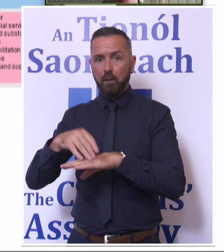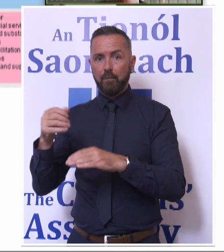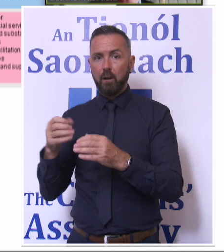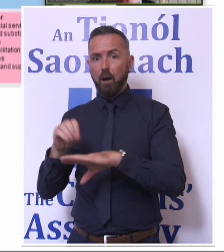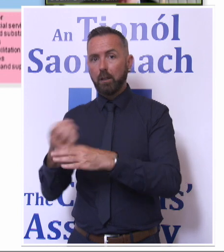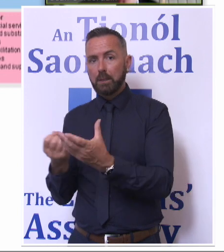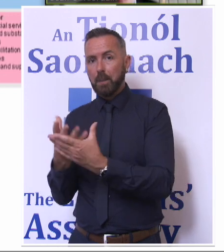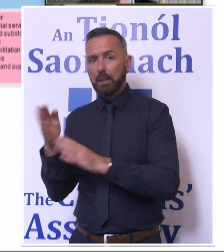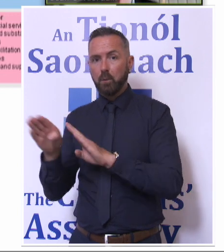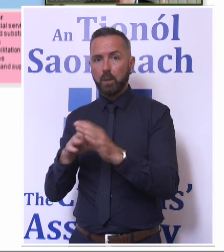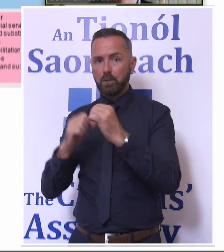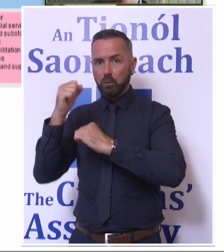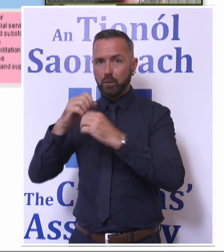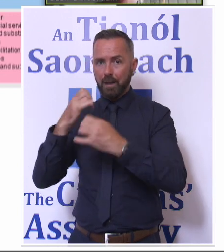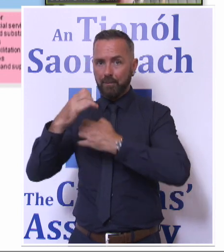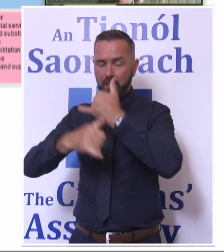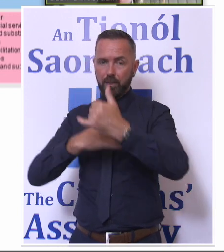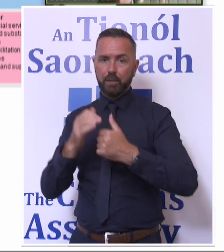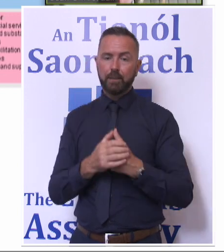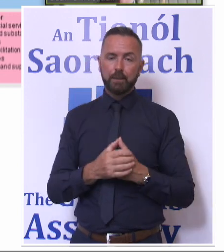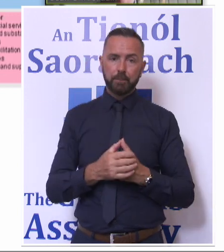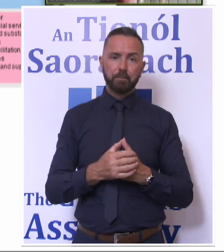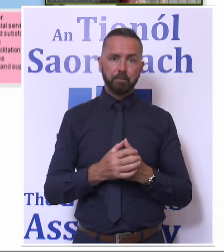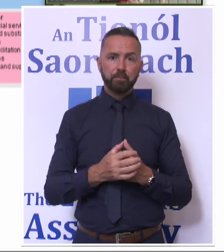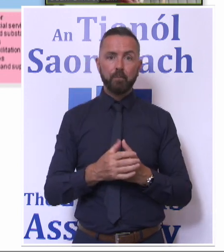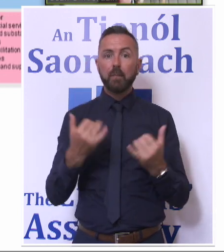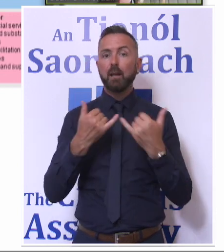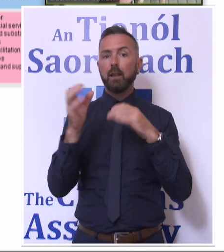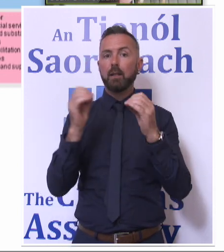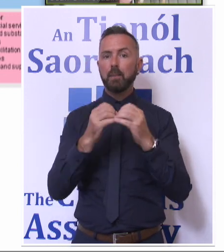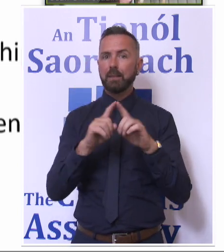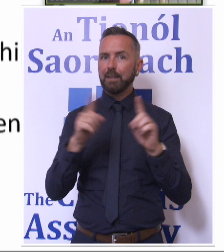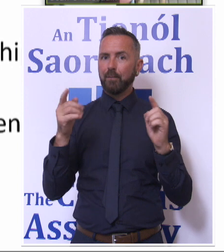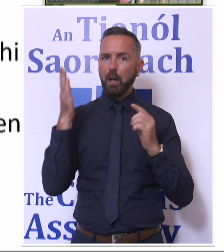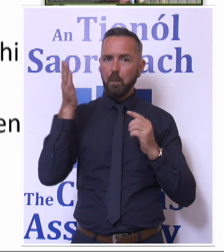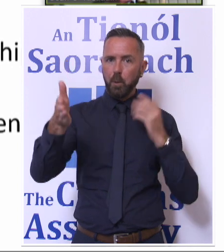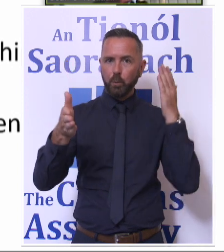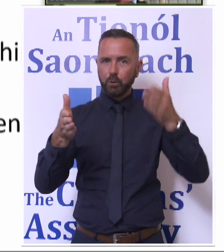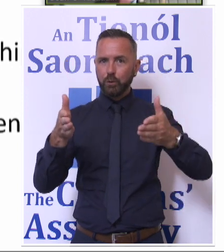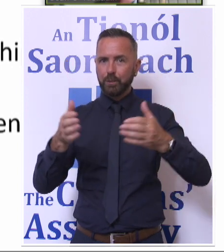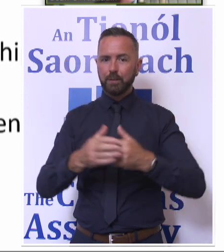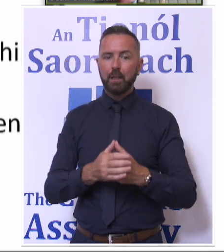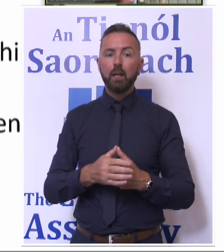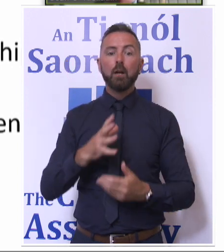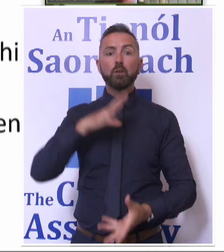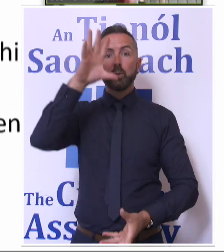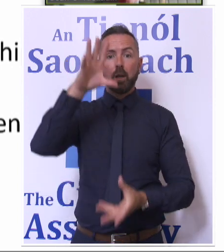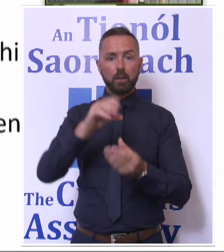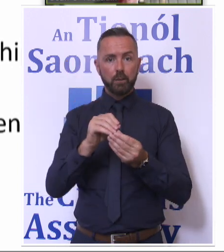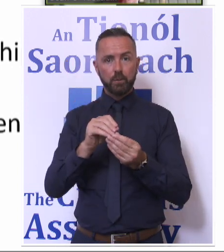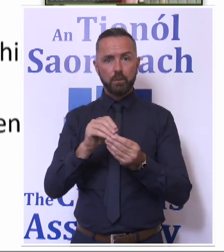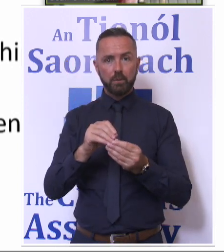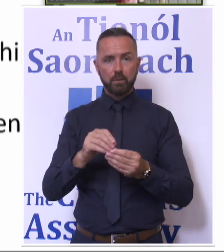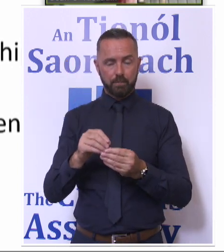in capital infrastructure on an annual basis. So, as I say, quite a different approach. To conclude, and I'll be happy